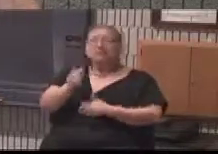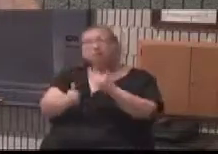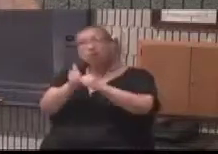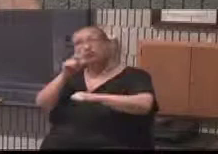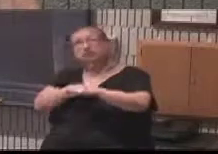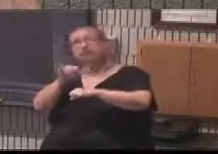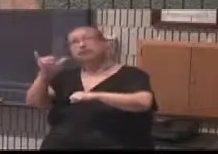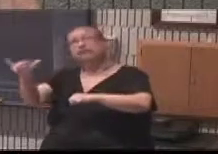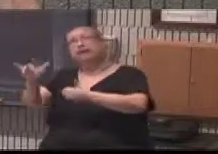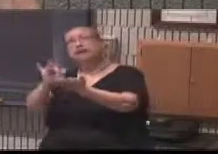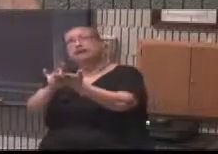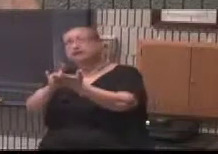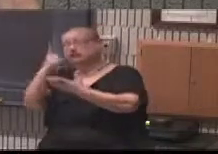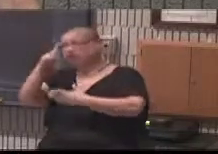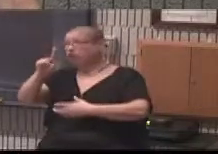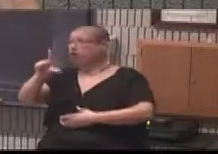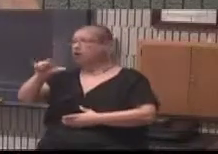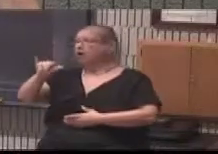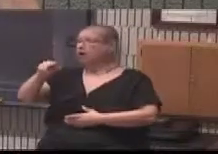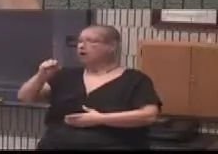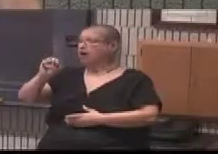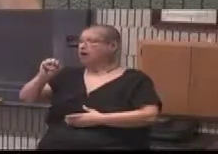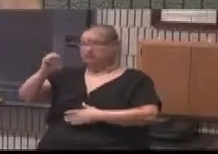treats Lyme disease for